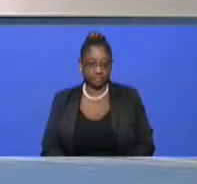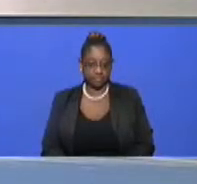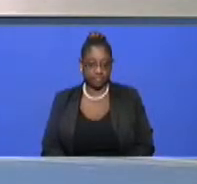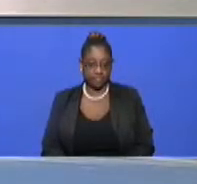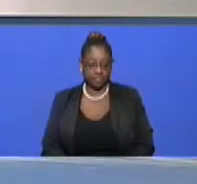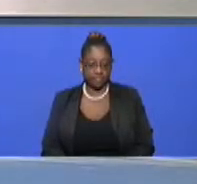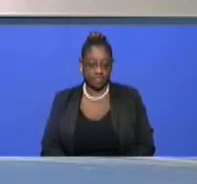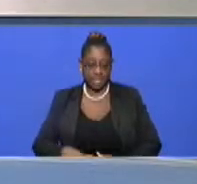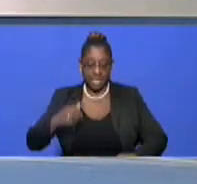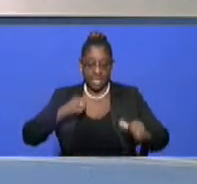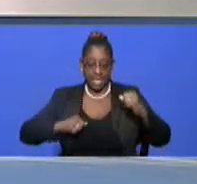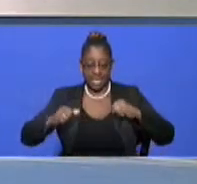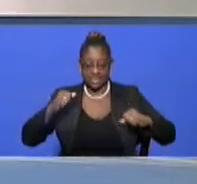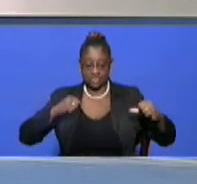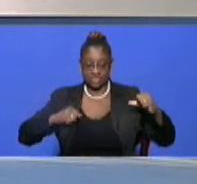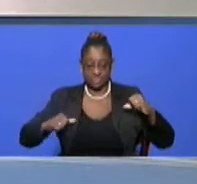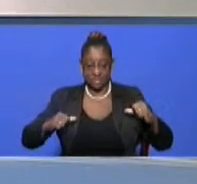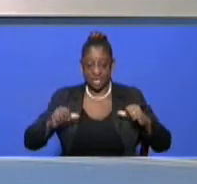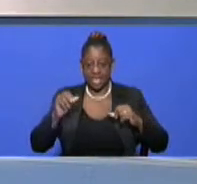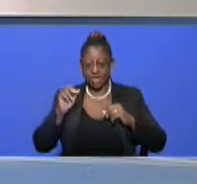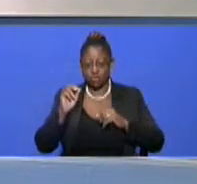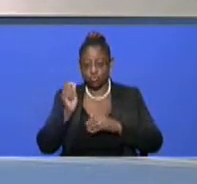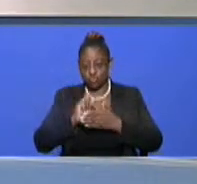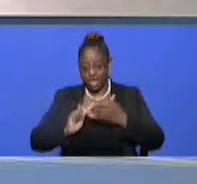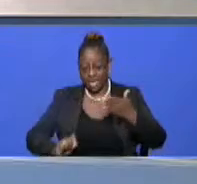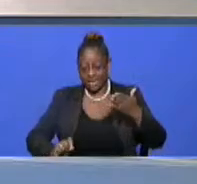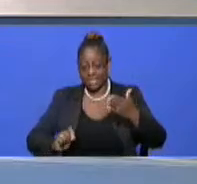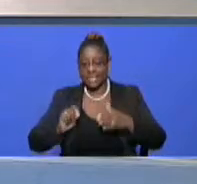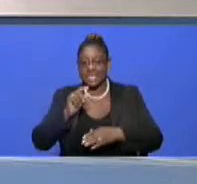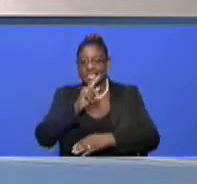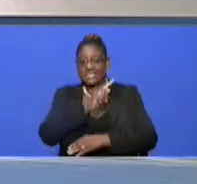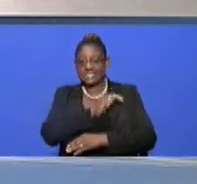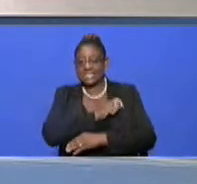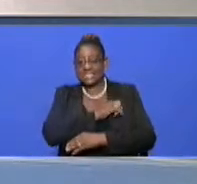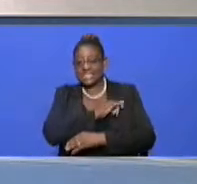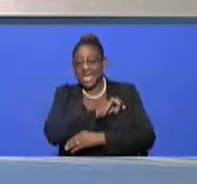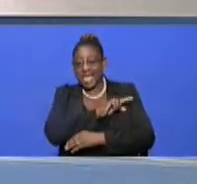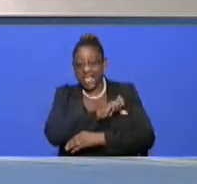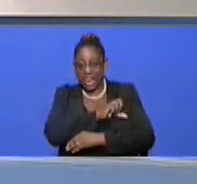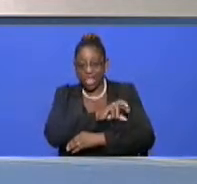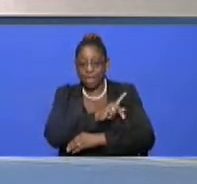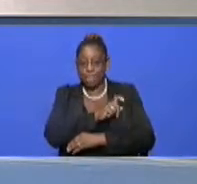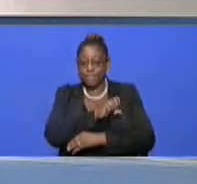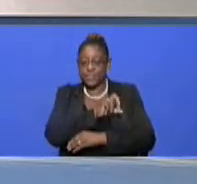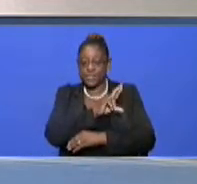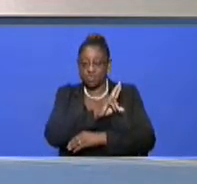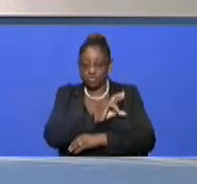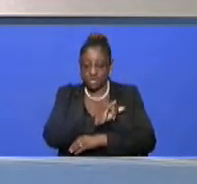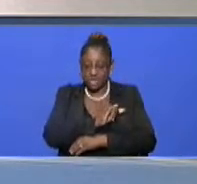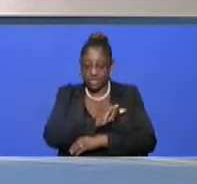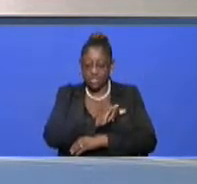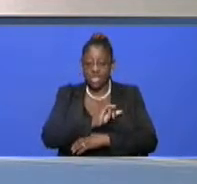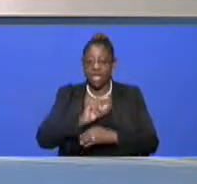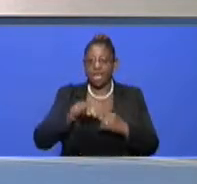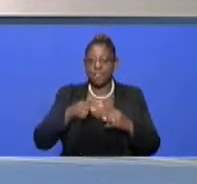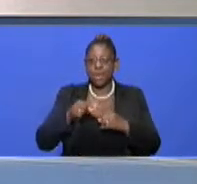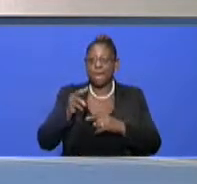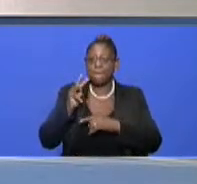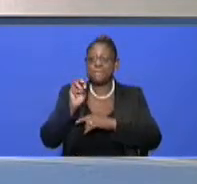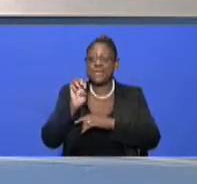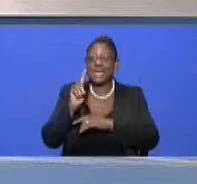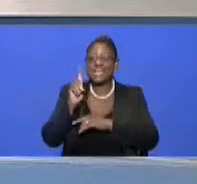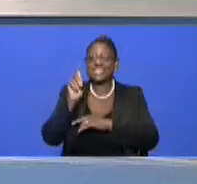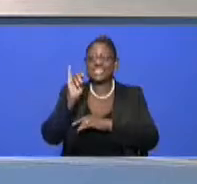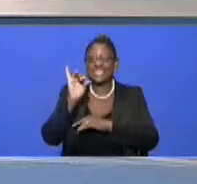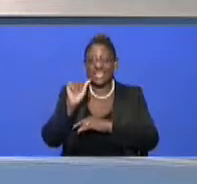American actor, filmmaker, and playwright, producer Tyler Perry, creator and performer of the sitcom series Madea, is here in